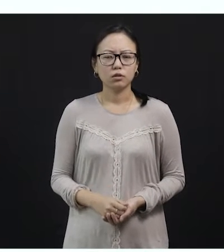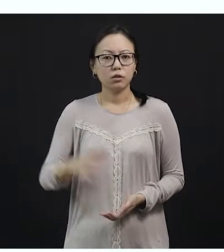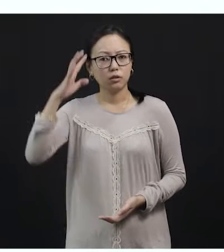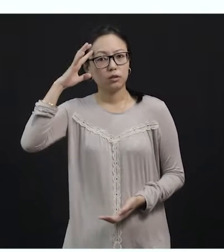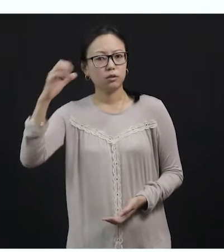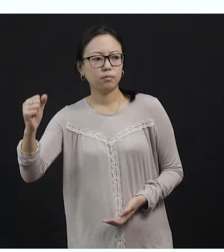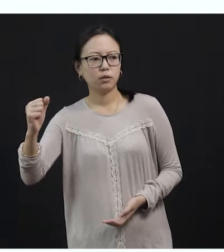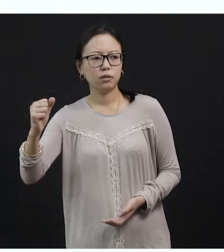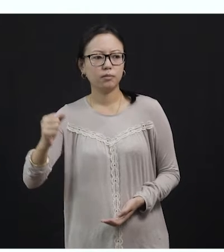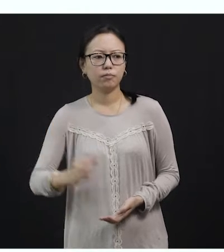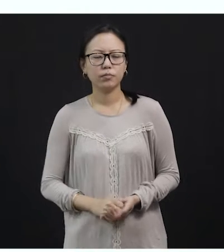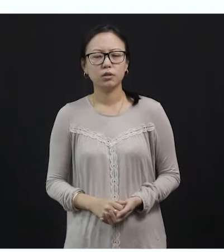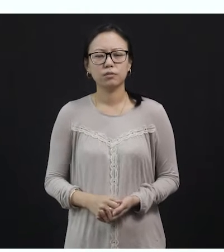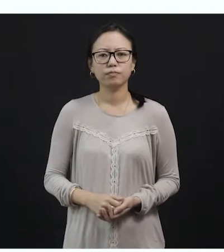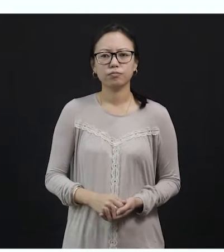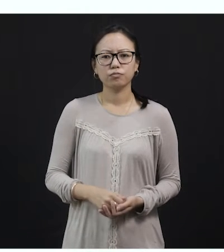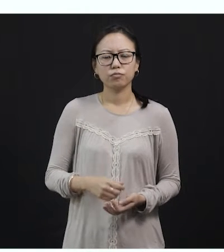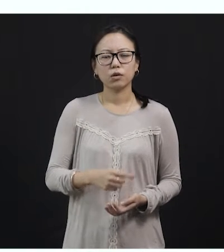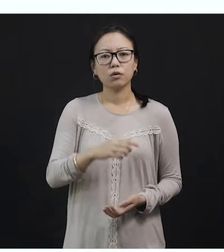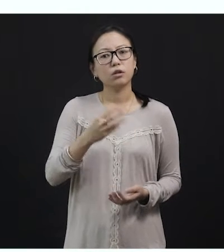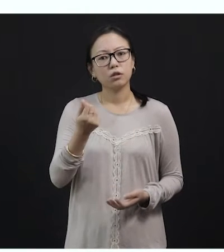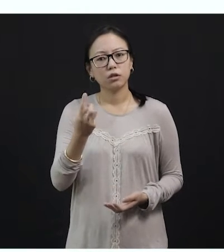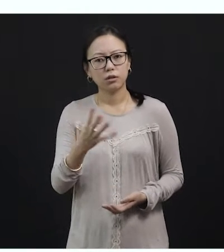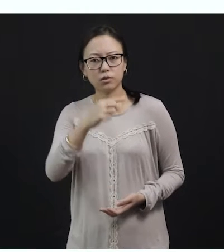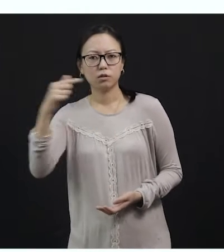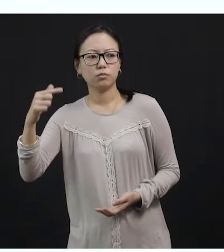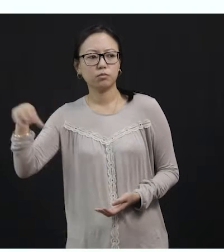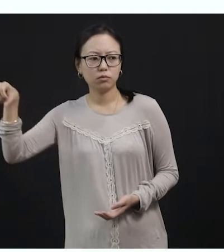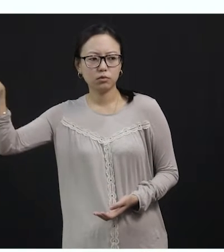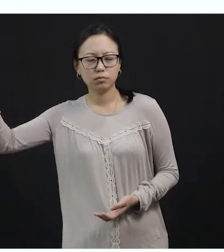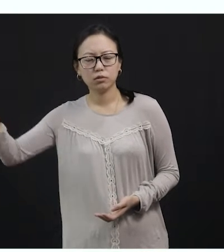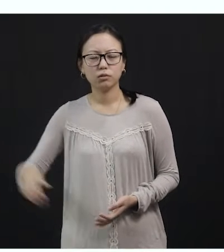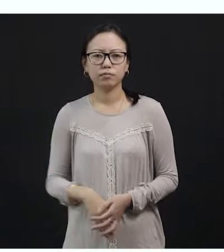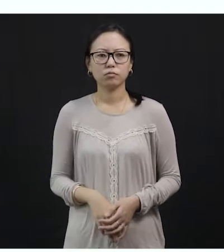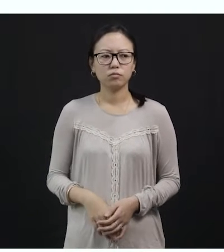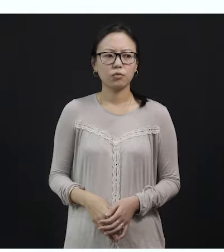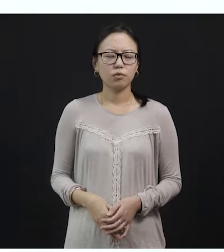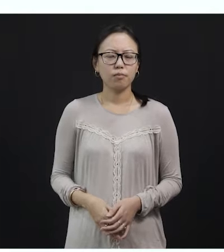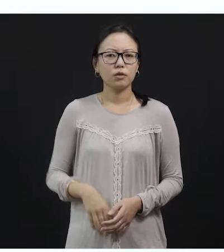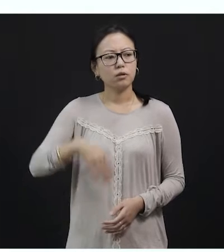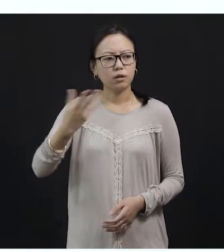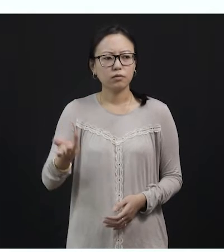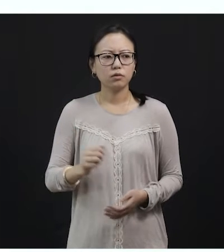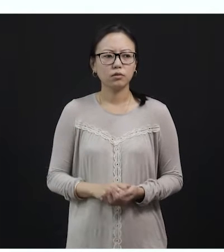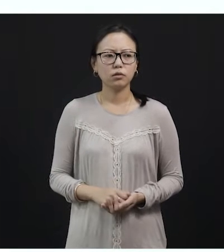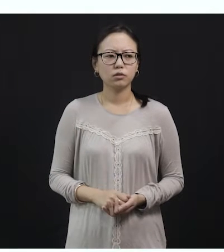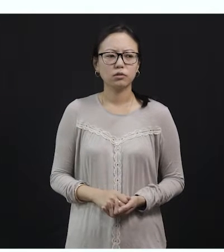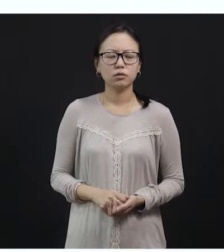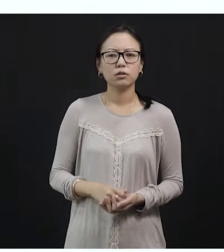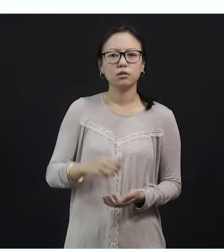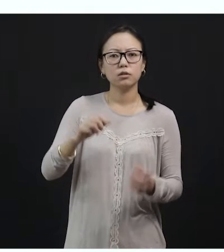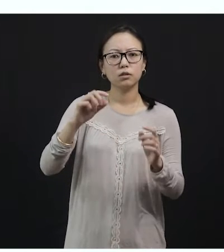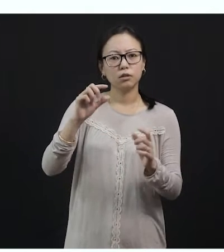value, place value concept. The next is you will recognize number before,